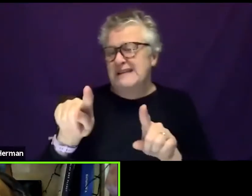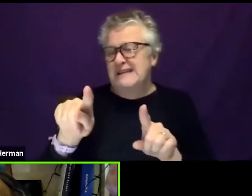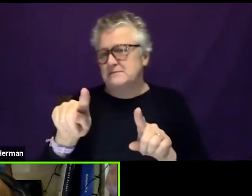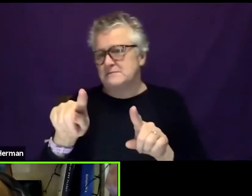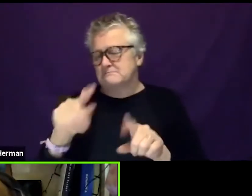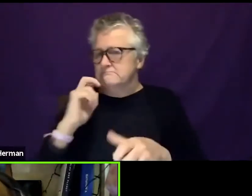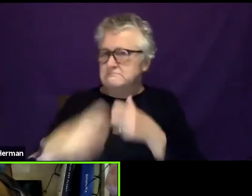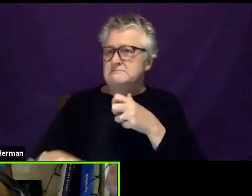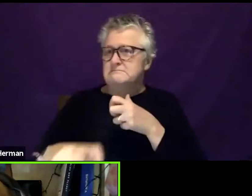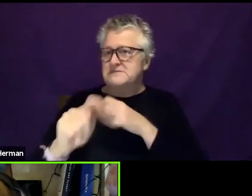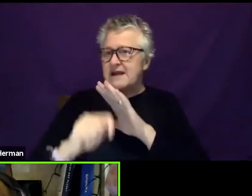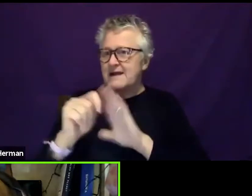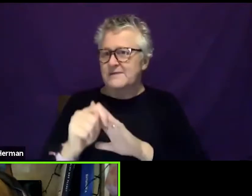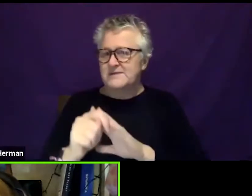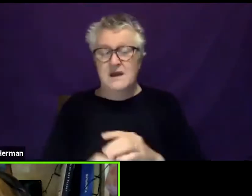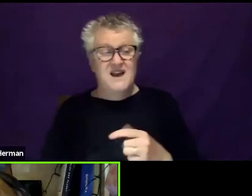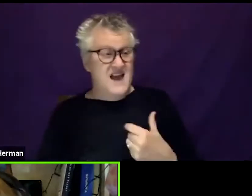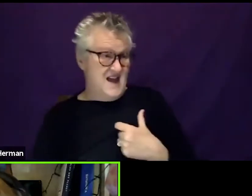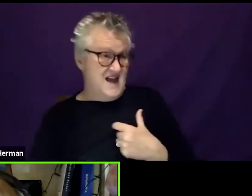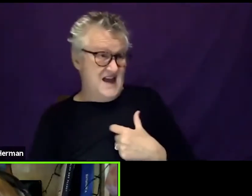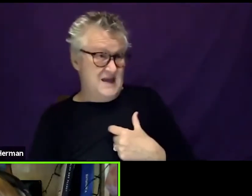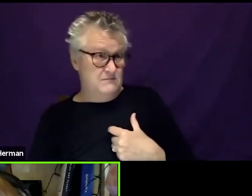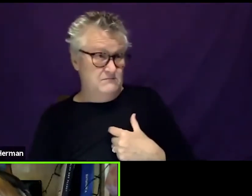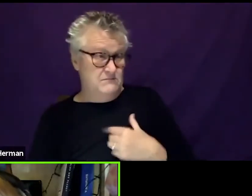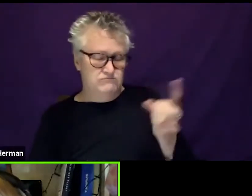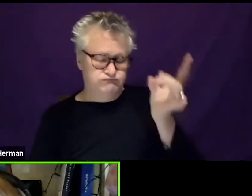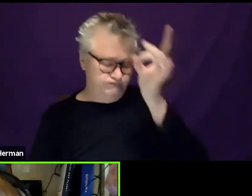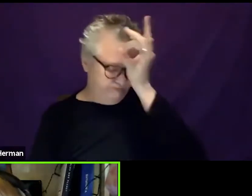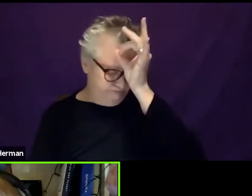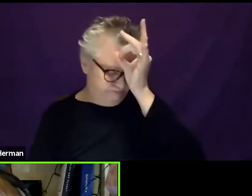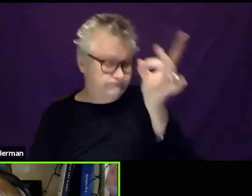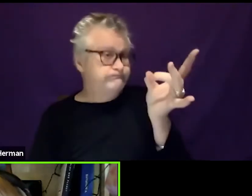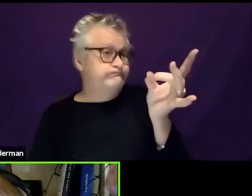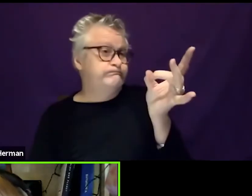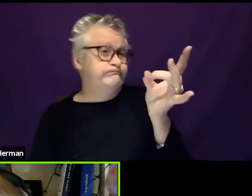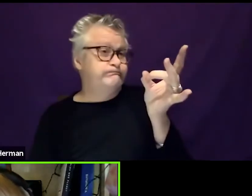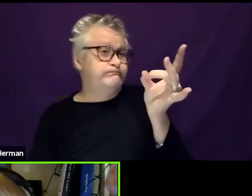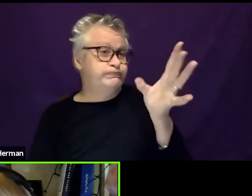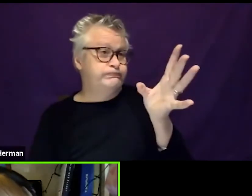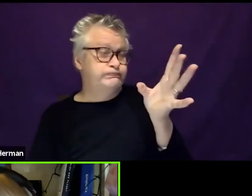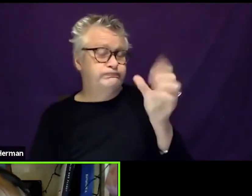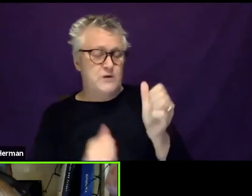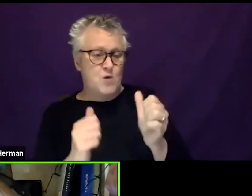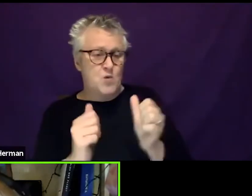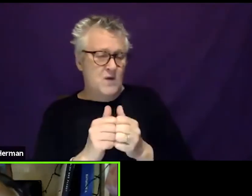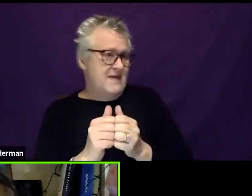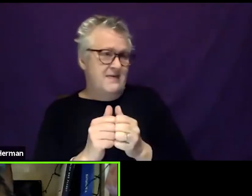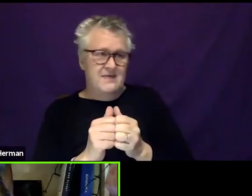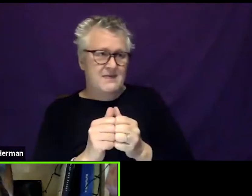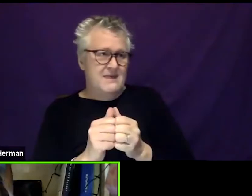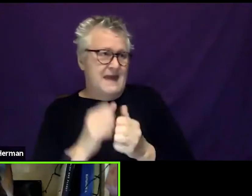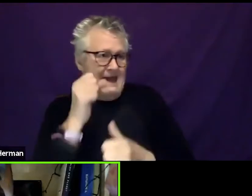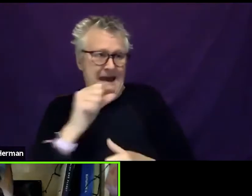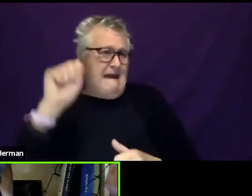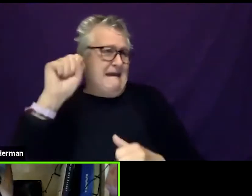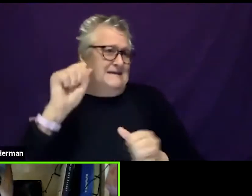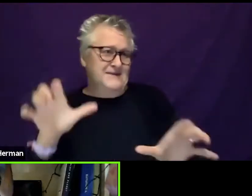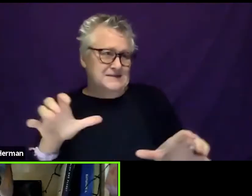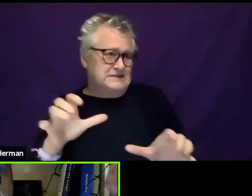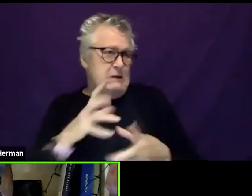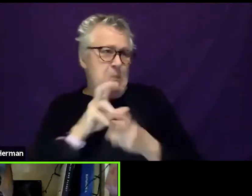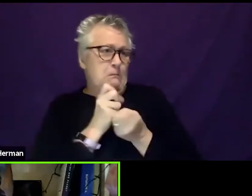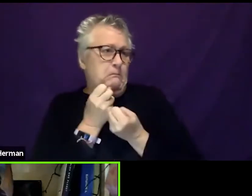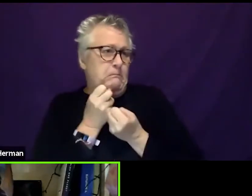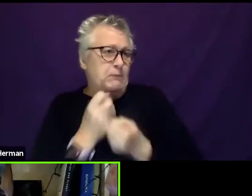I am terrible for activist burnout. I need to be better is the main thing I would say.